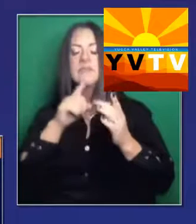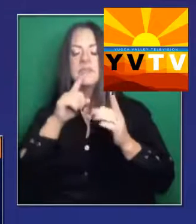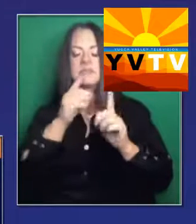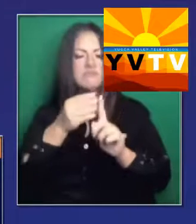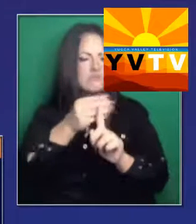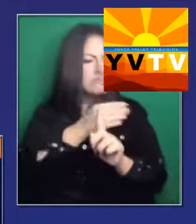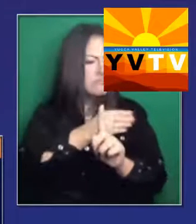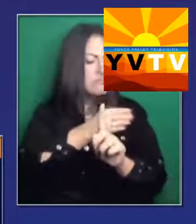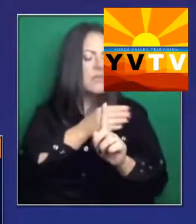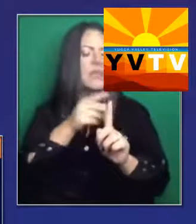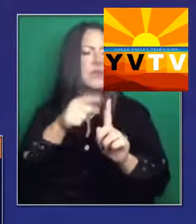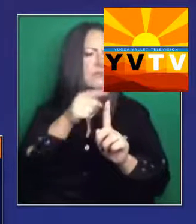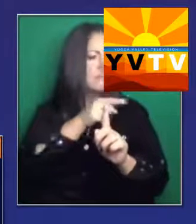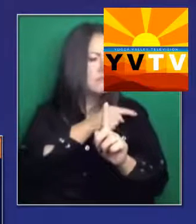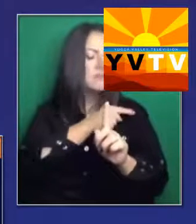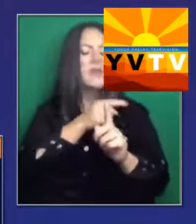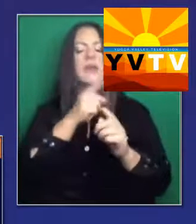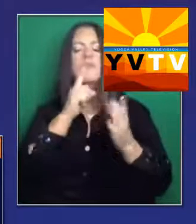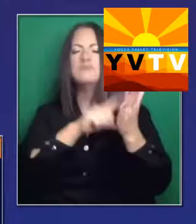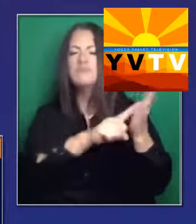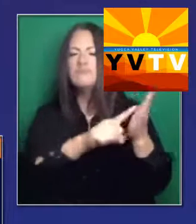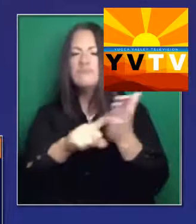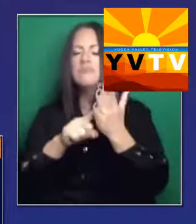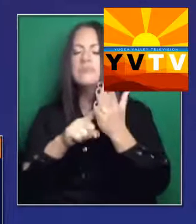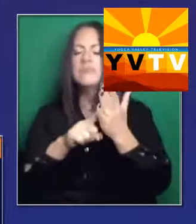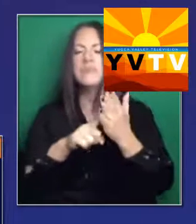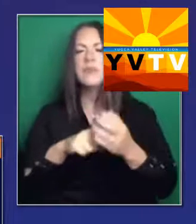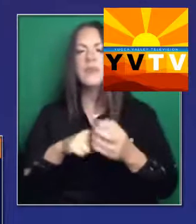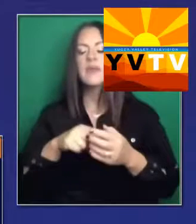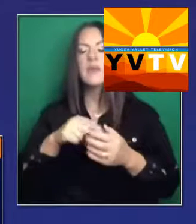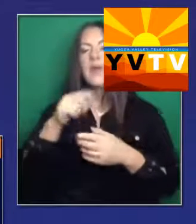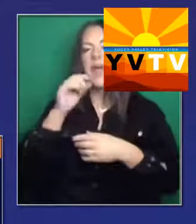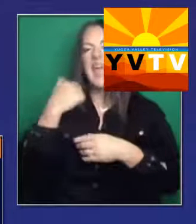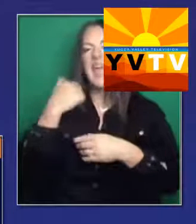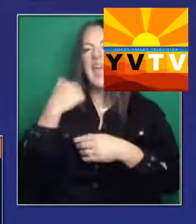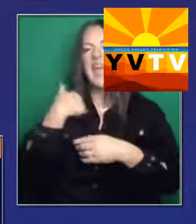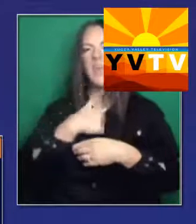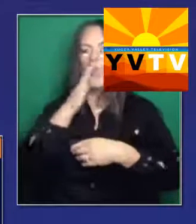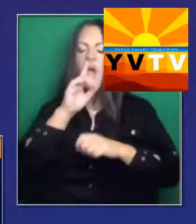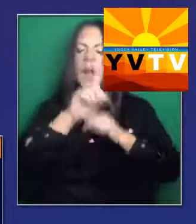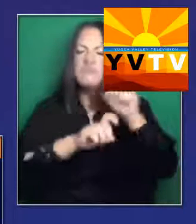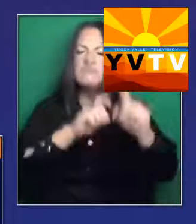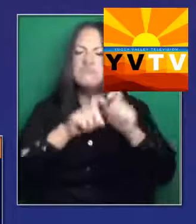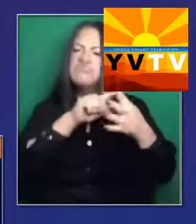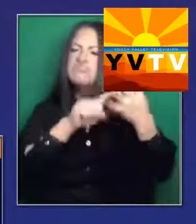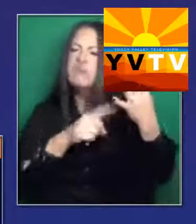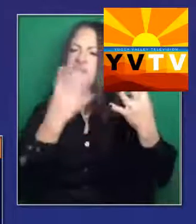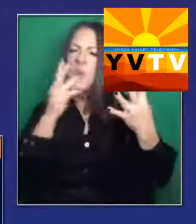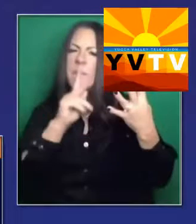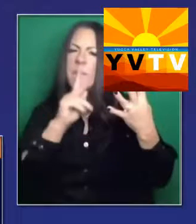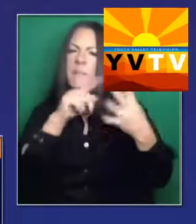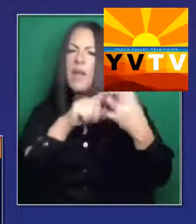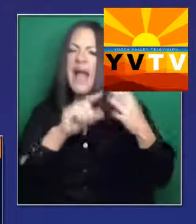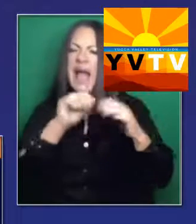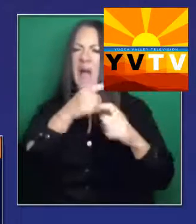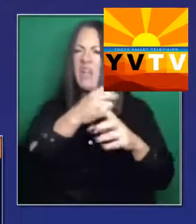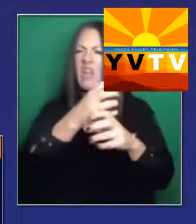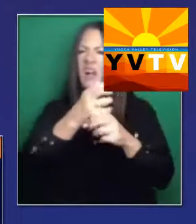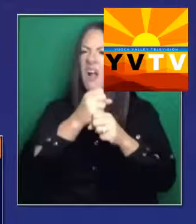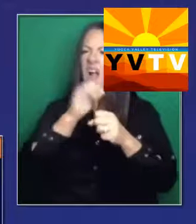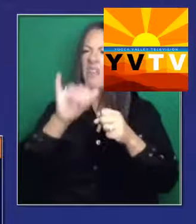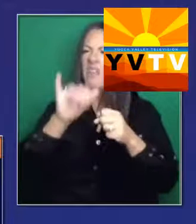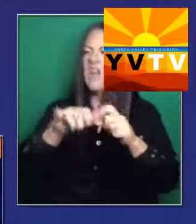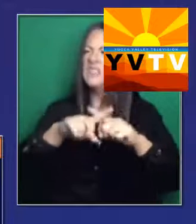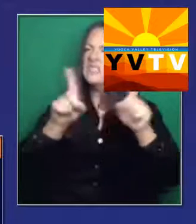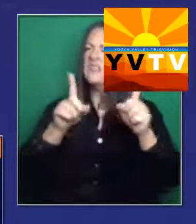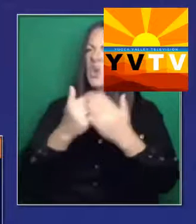to understand a little bit more about those 4 individuals. Did they travel? Did they not travel? They're in contact with someone who was traveling, et